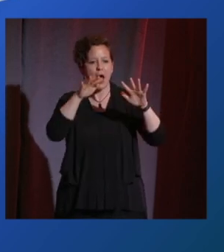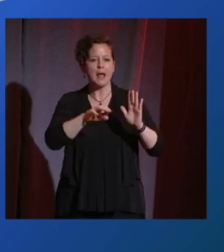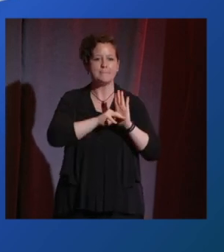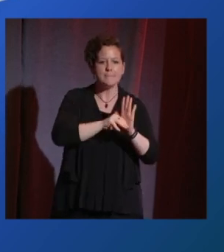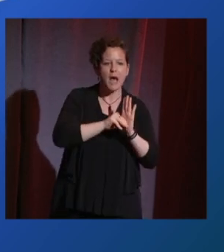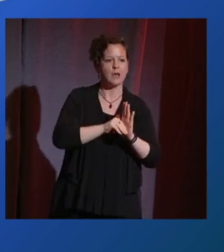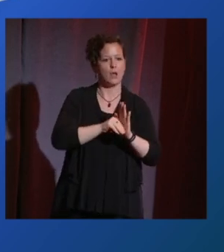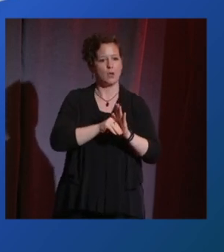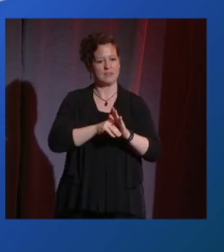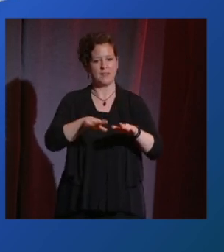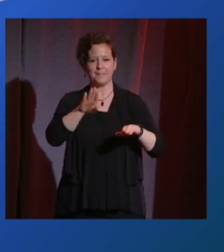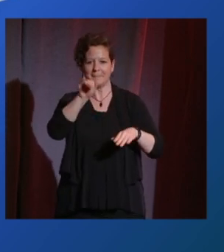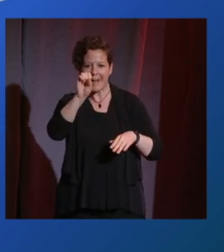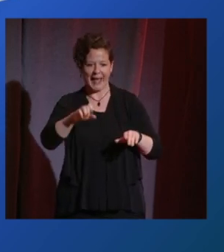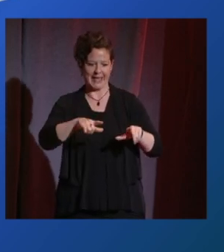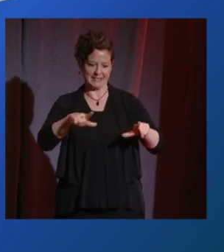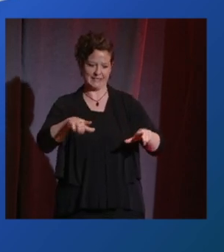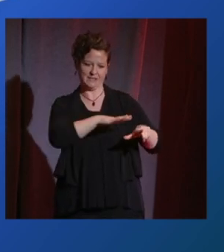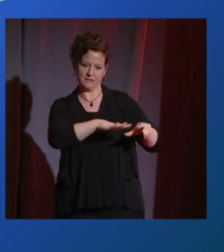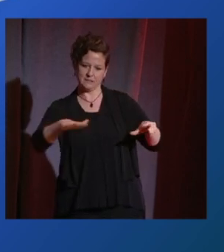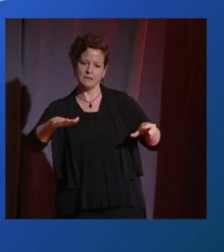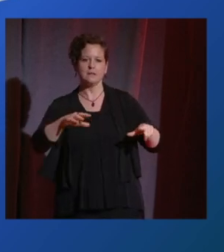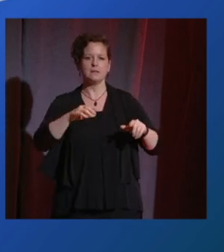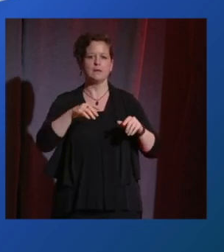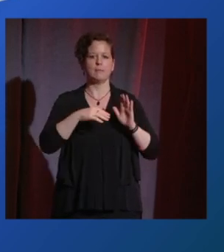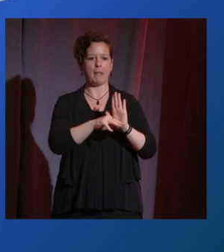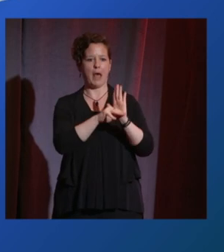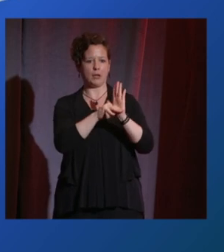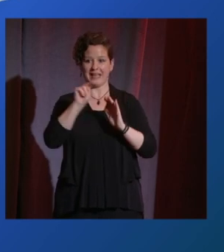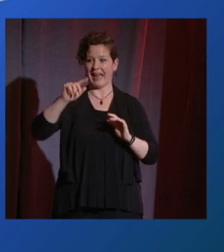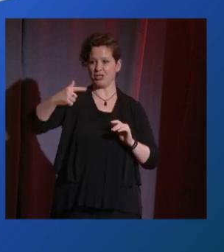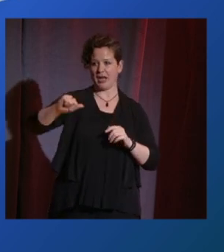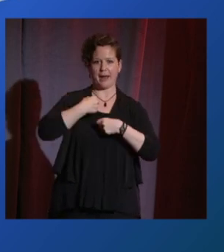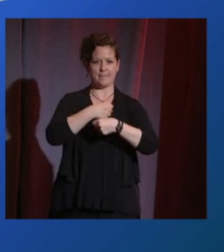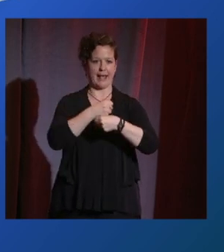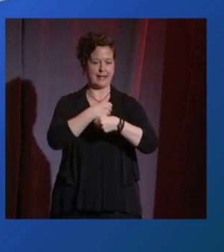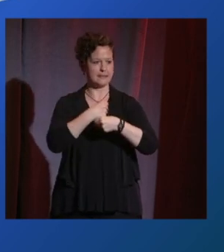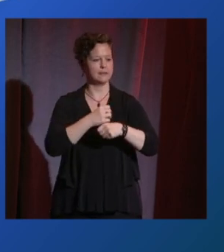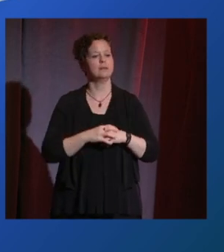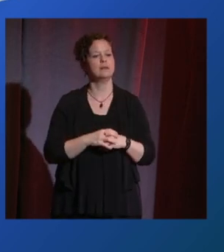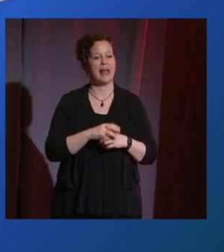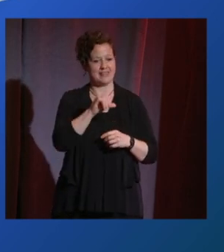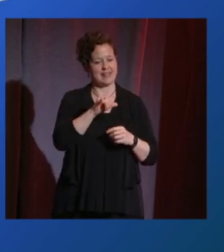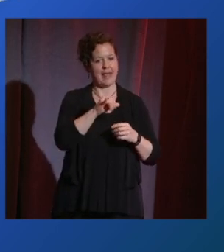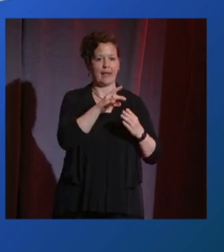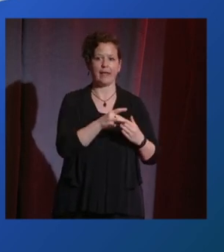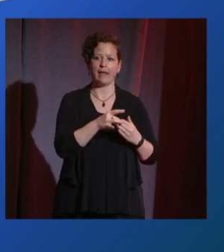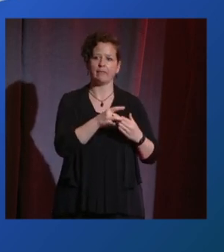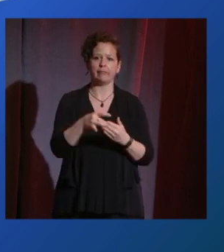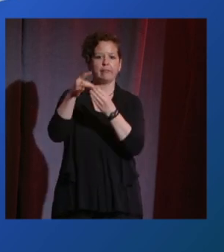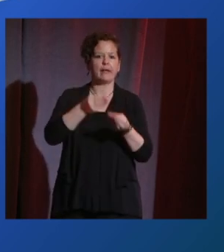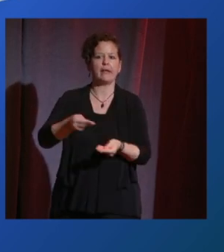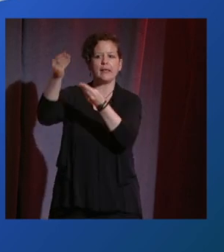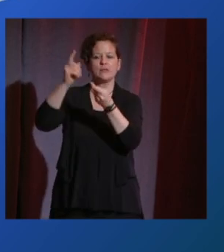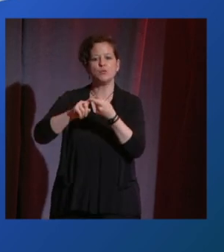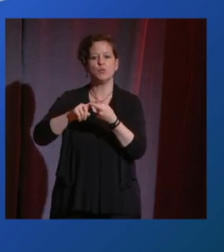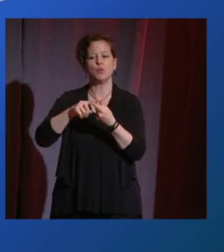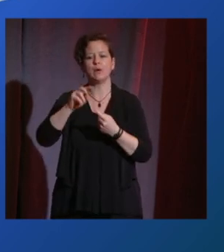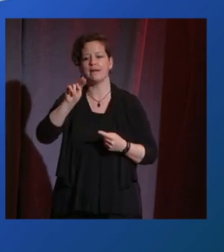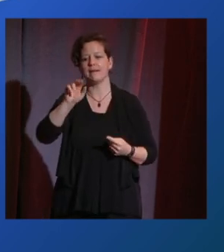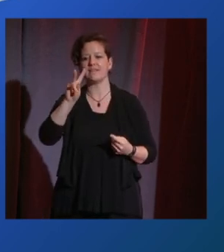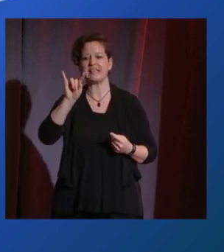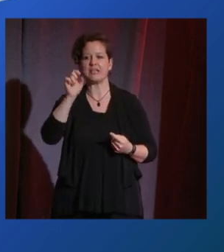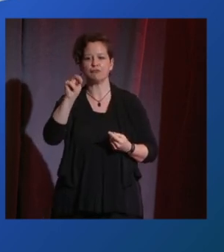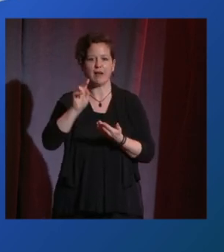that um NGA as one puts out and can go into our navigation systems um these